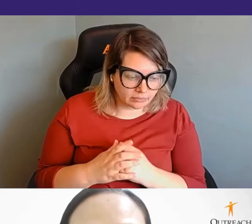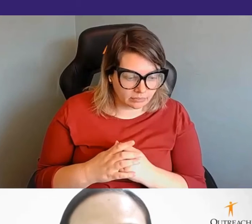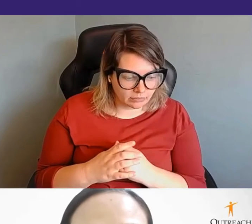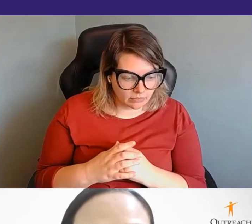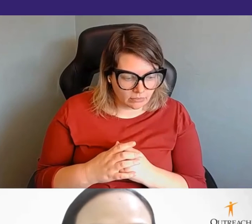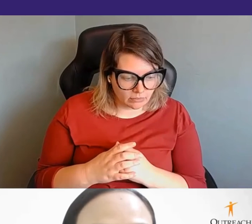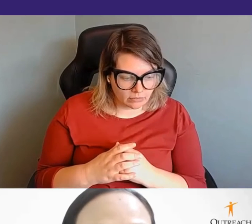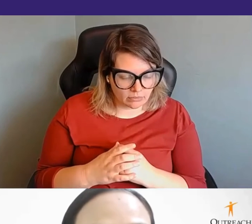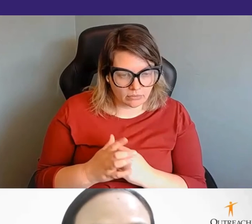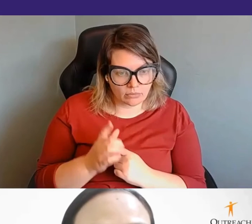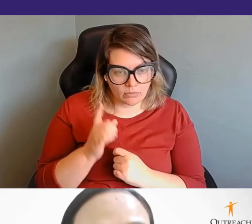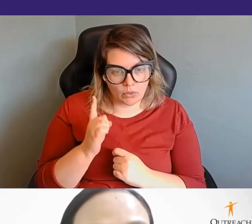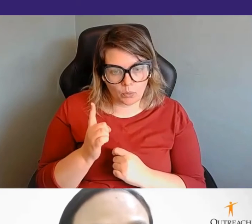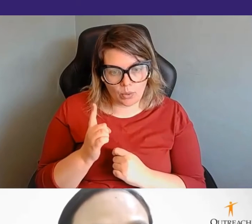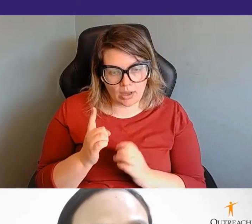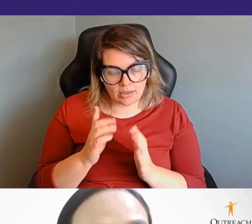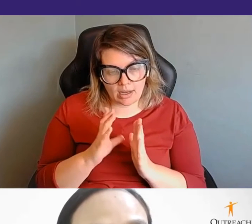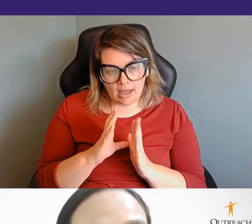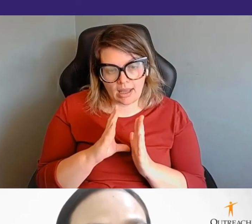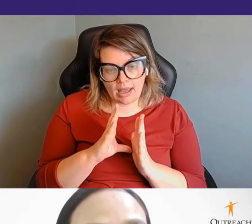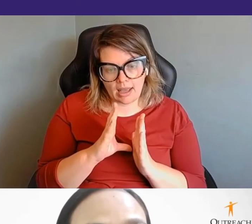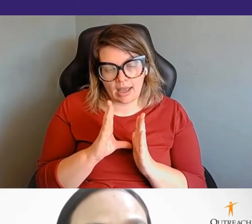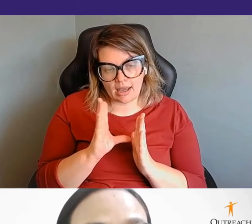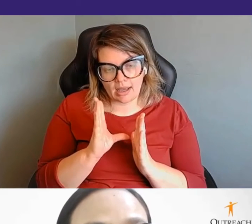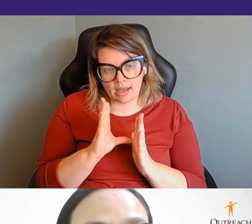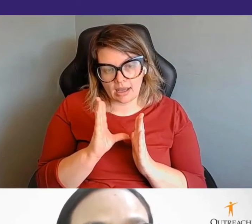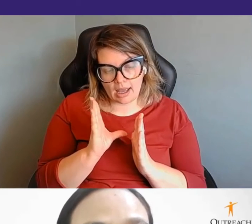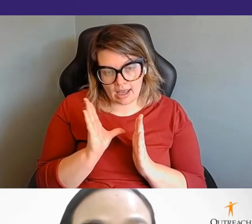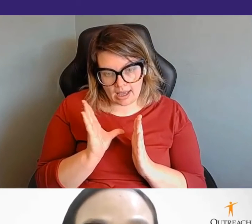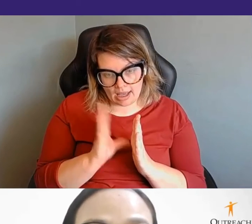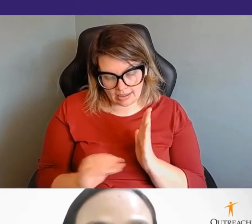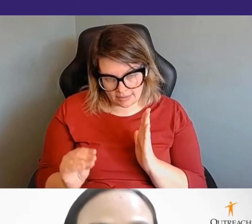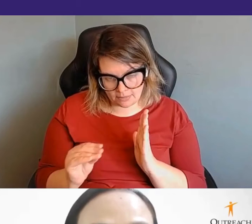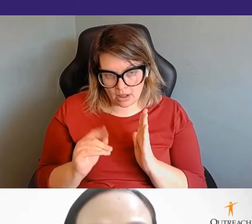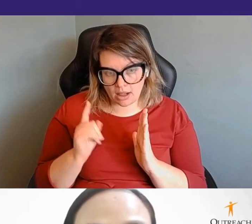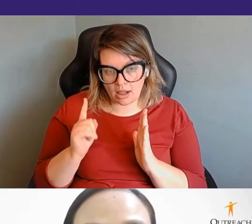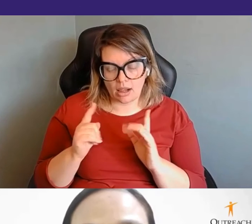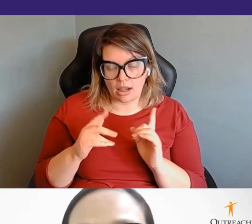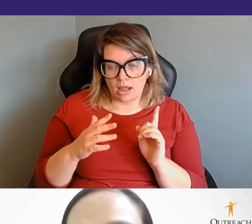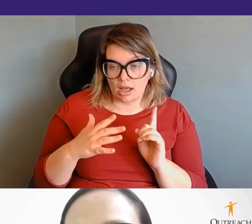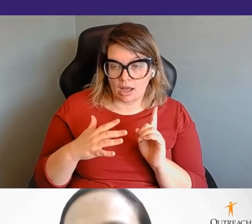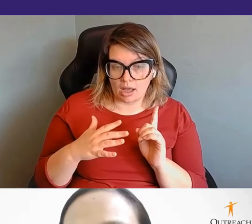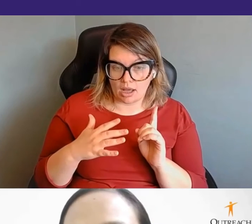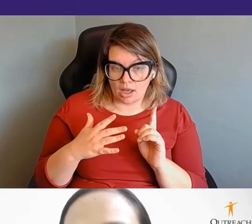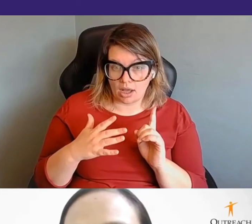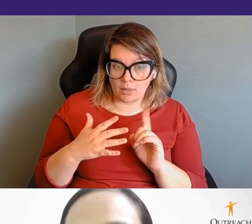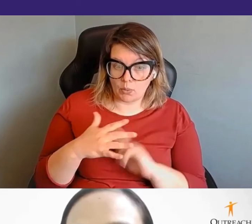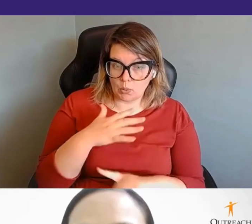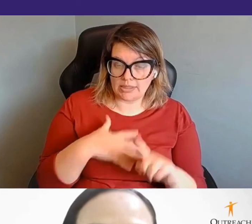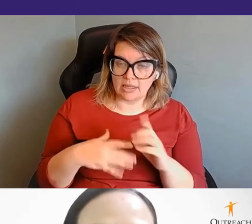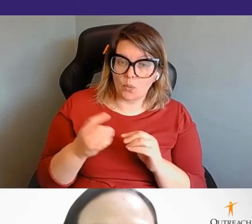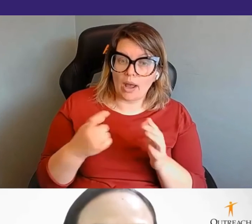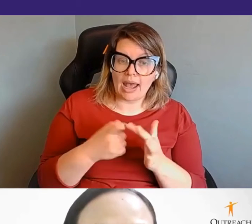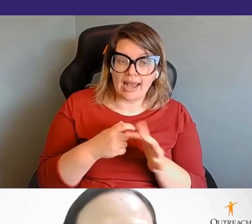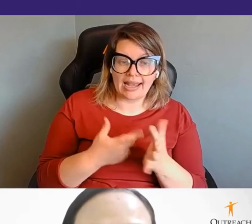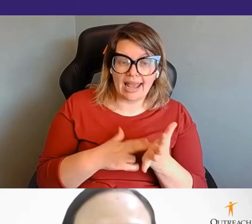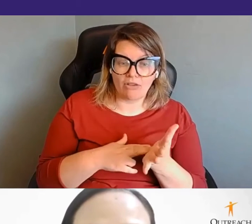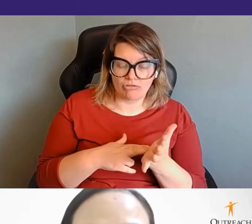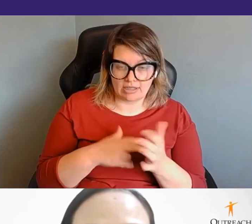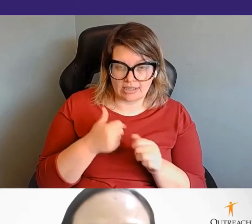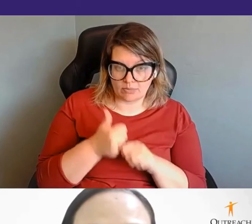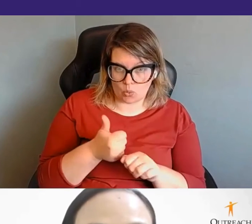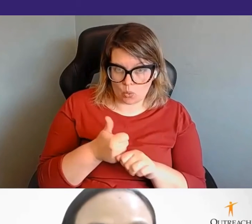examples, Kenna, in the community that Karen supports. So one of the